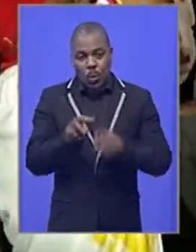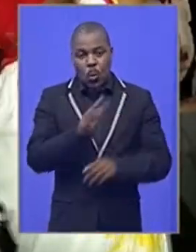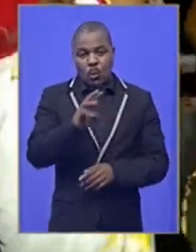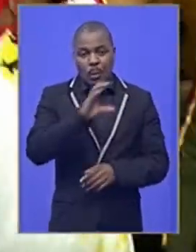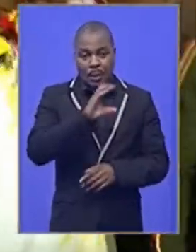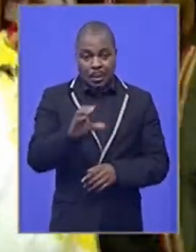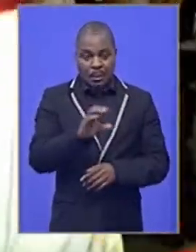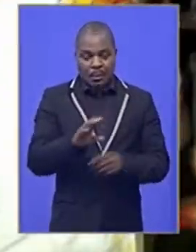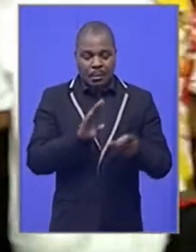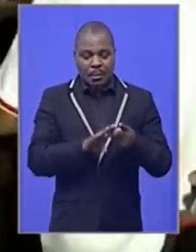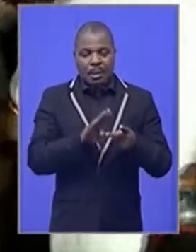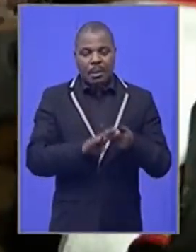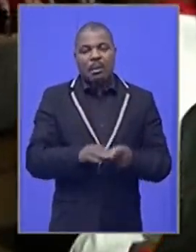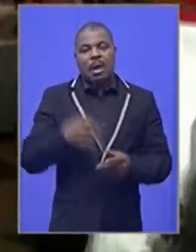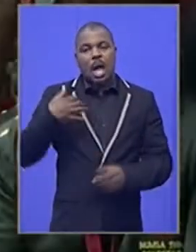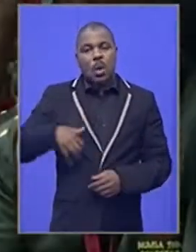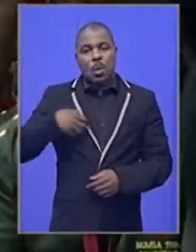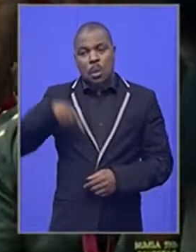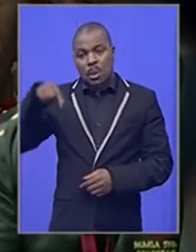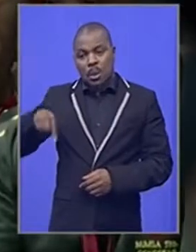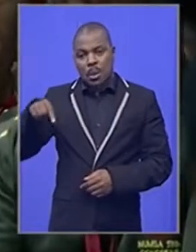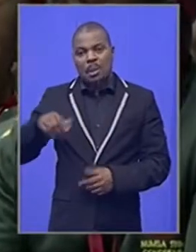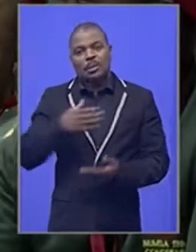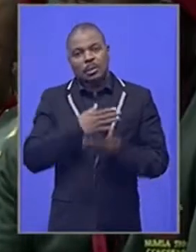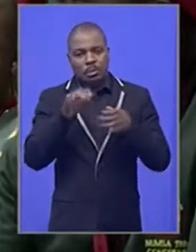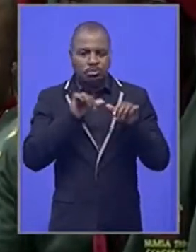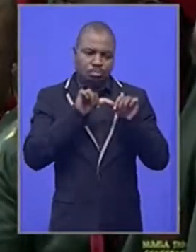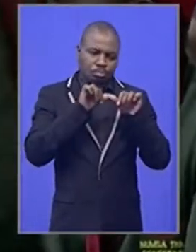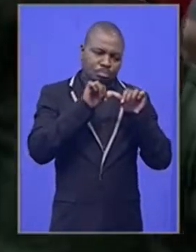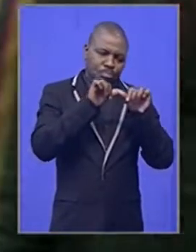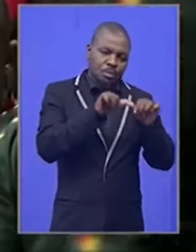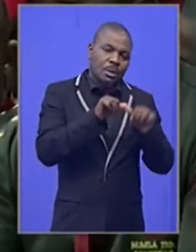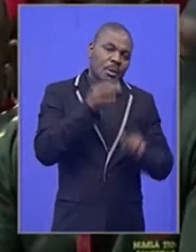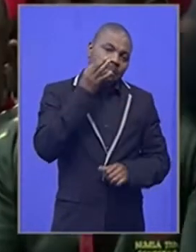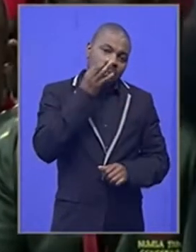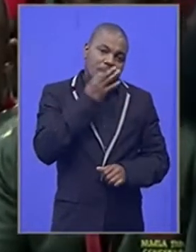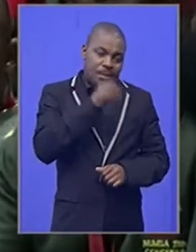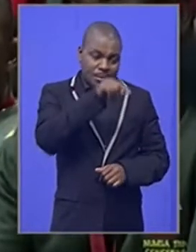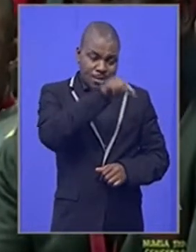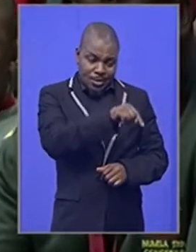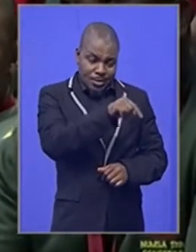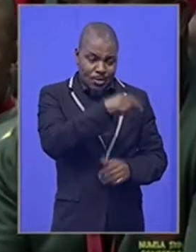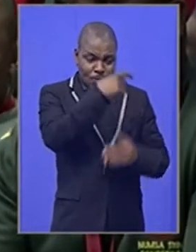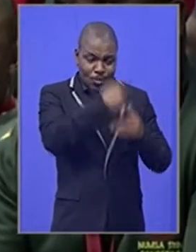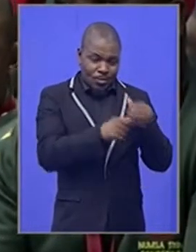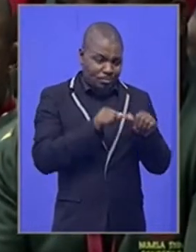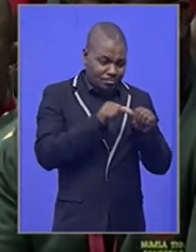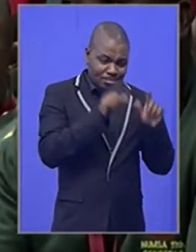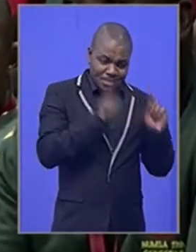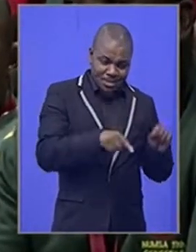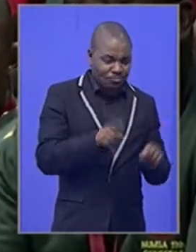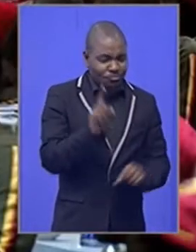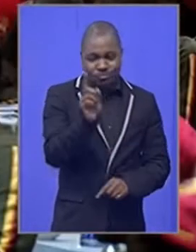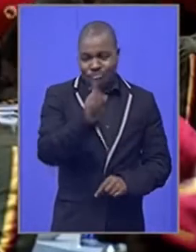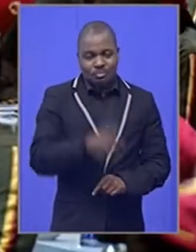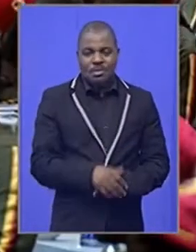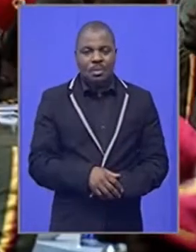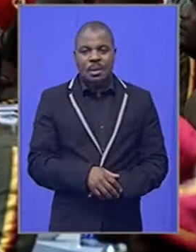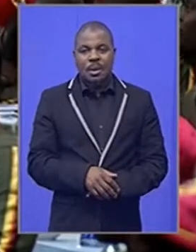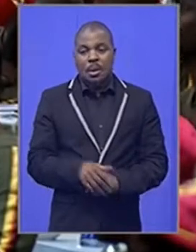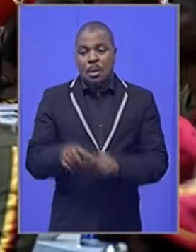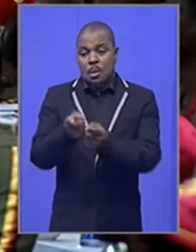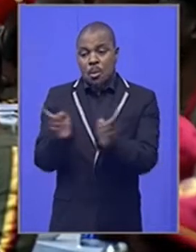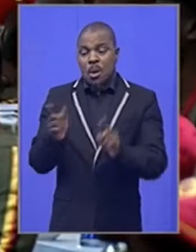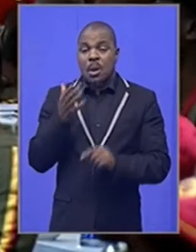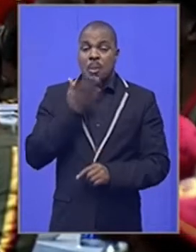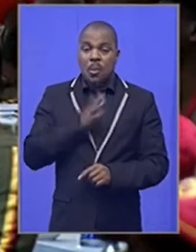Cape le selete sa Ekurhuleni ba tšwetše pele ka gore khonferense yeo ga se ya swanelwa go swarwa. Ba nyaka gore khonferense